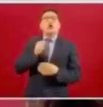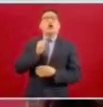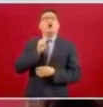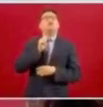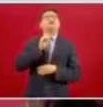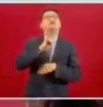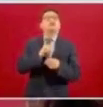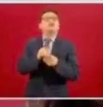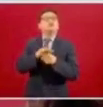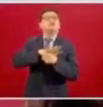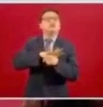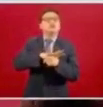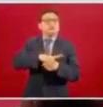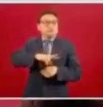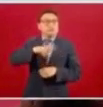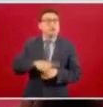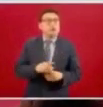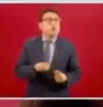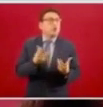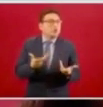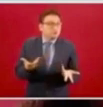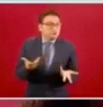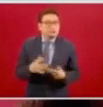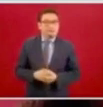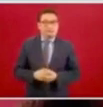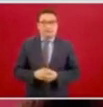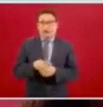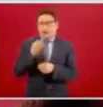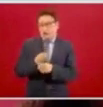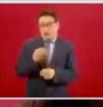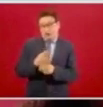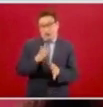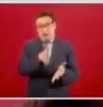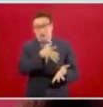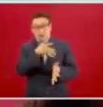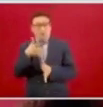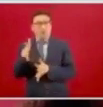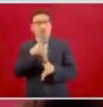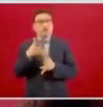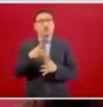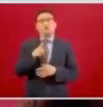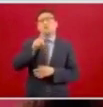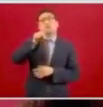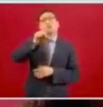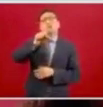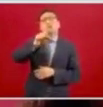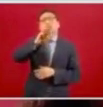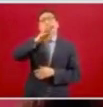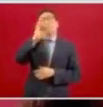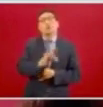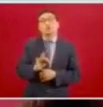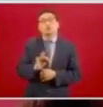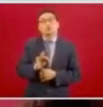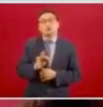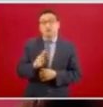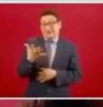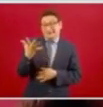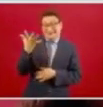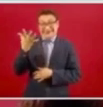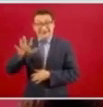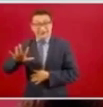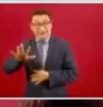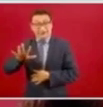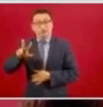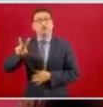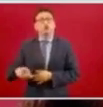influenza. So the positivity percentages out of the people who are tested, how many of them test positive for